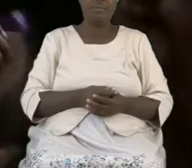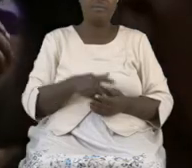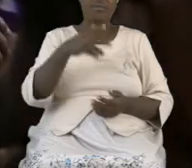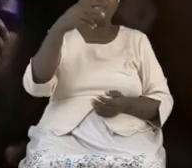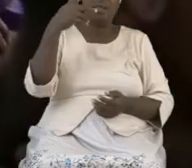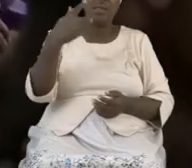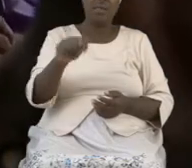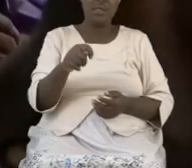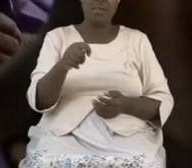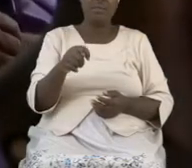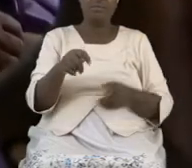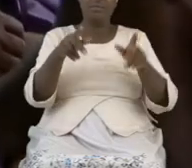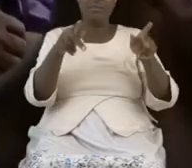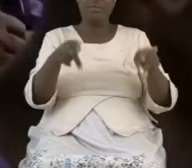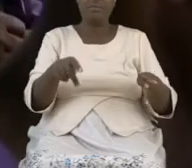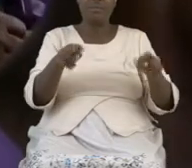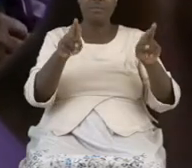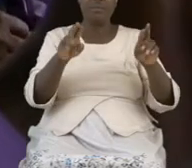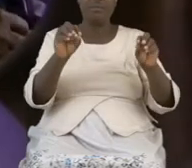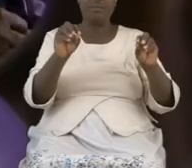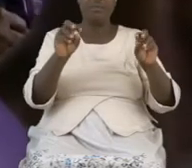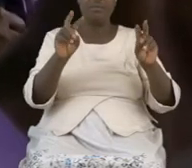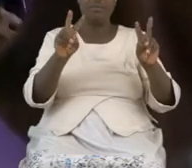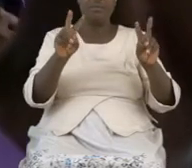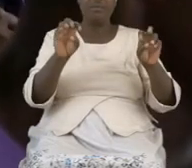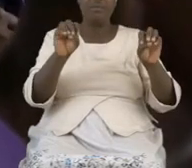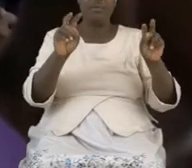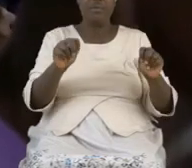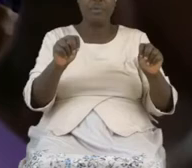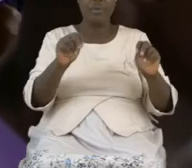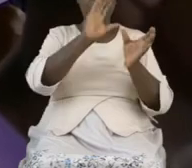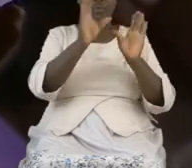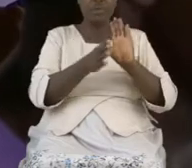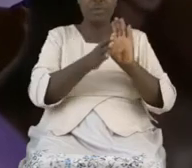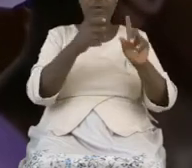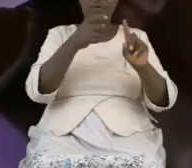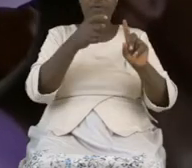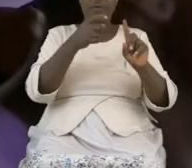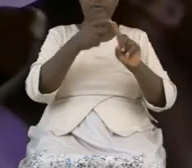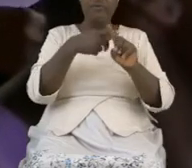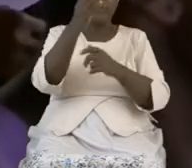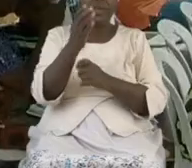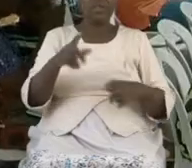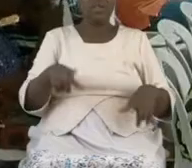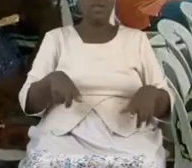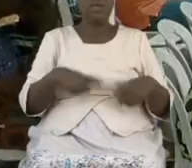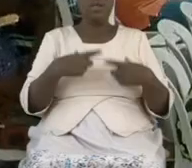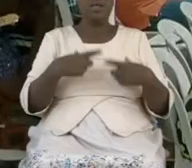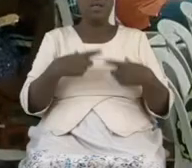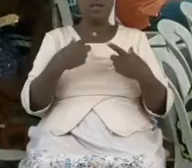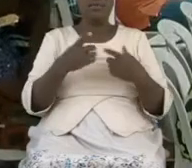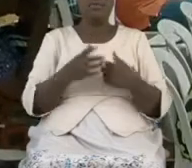conversion from the fleshly life. Number